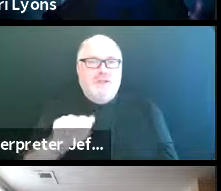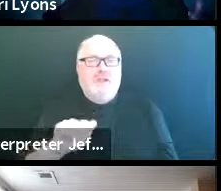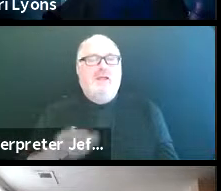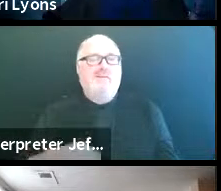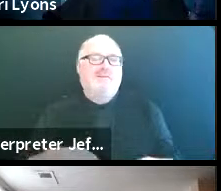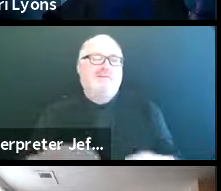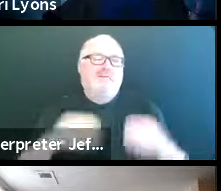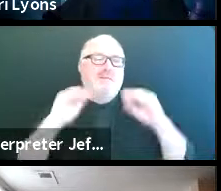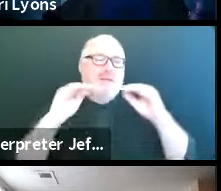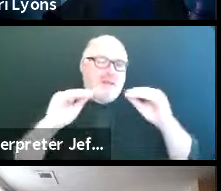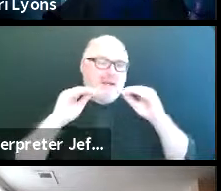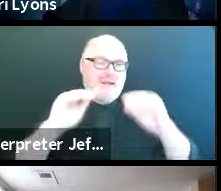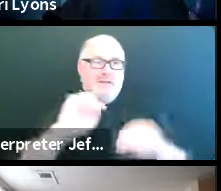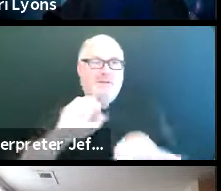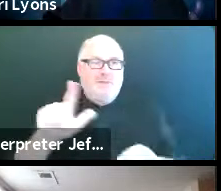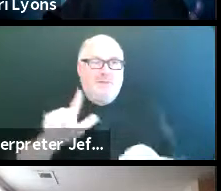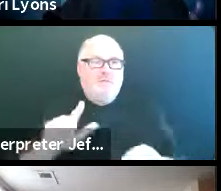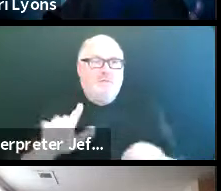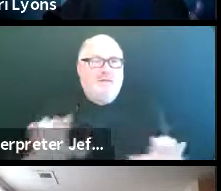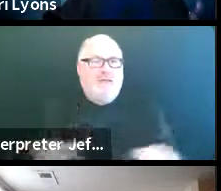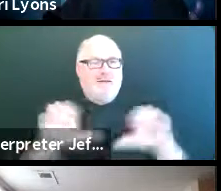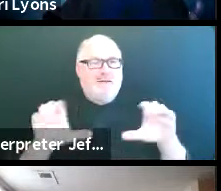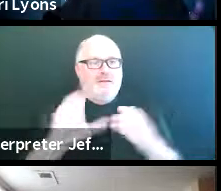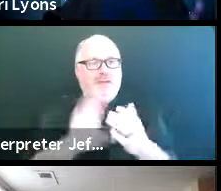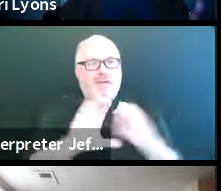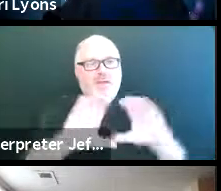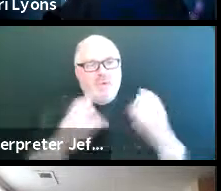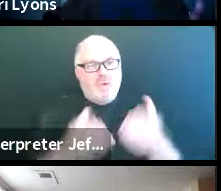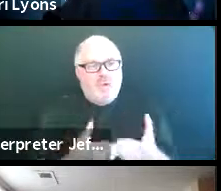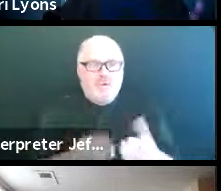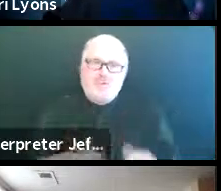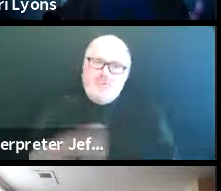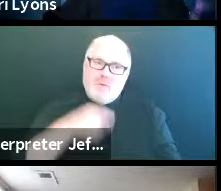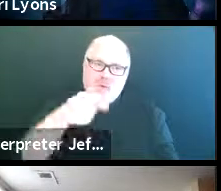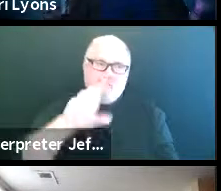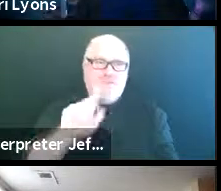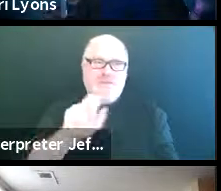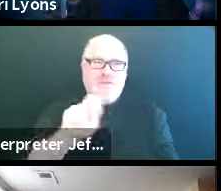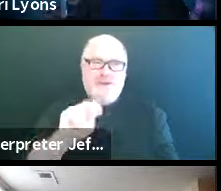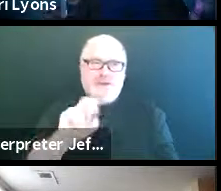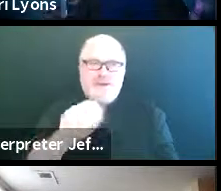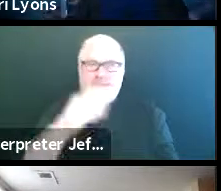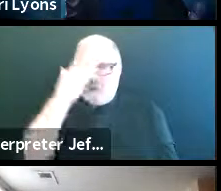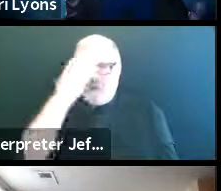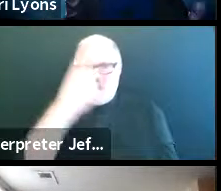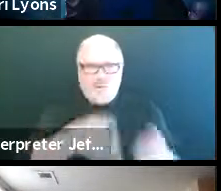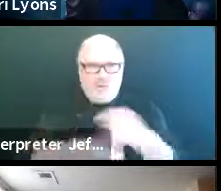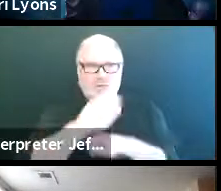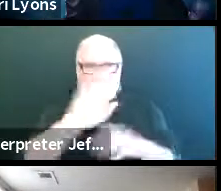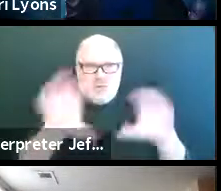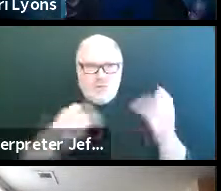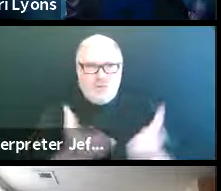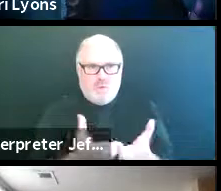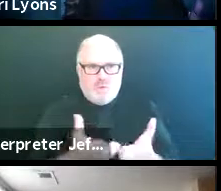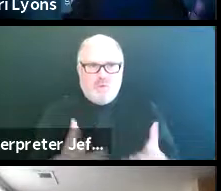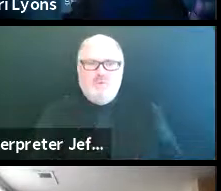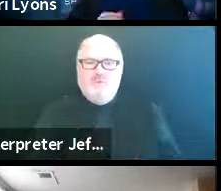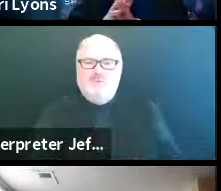Physical Activity Courses. Dannon, I'm so proud of you, and I know you're going to change the world.